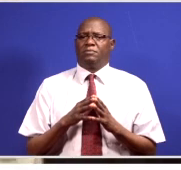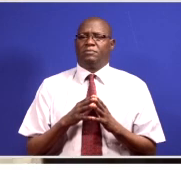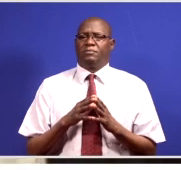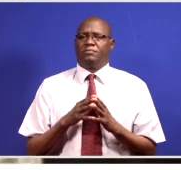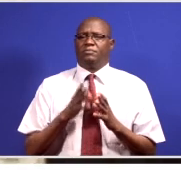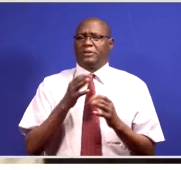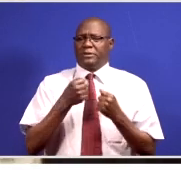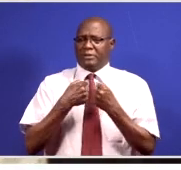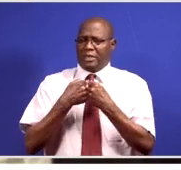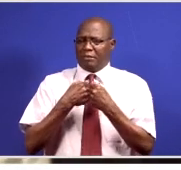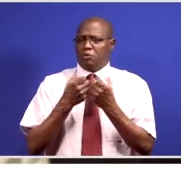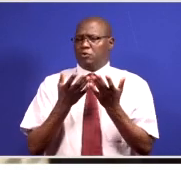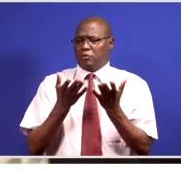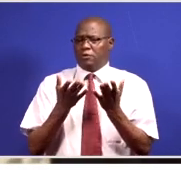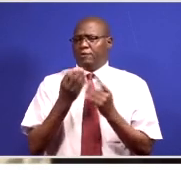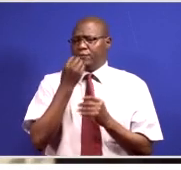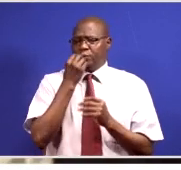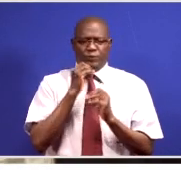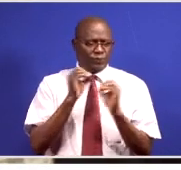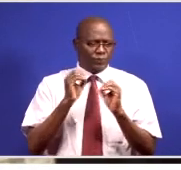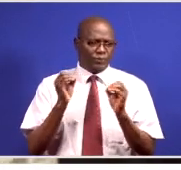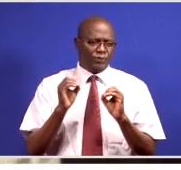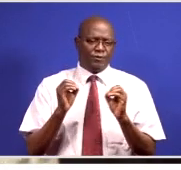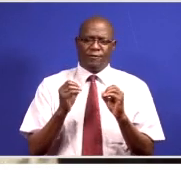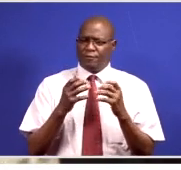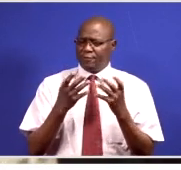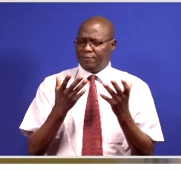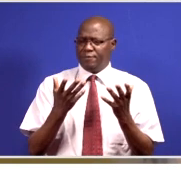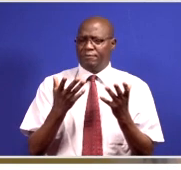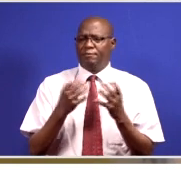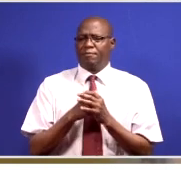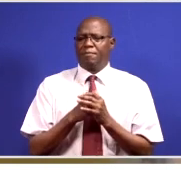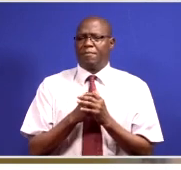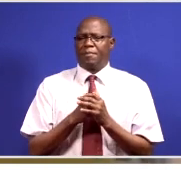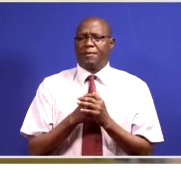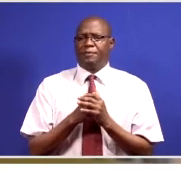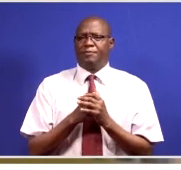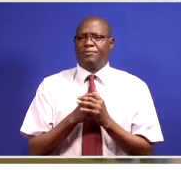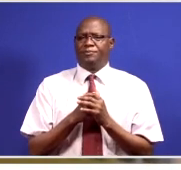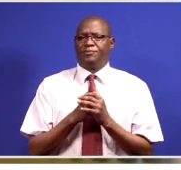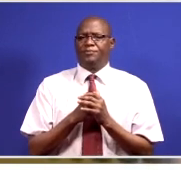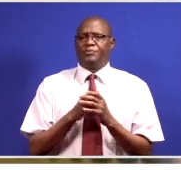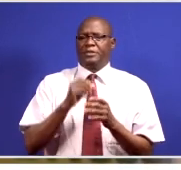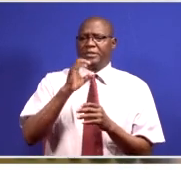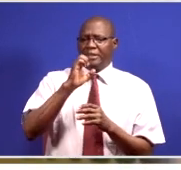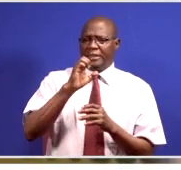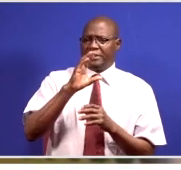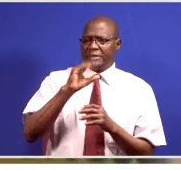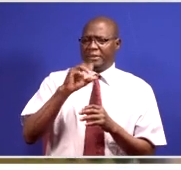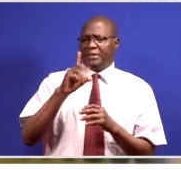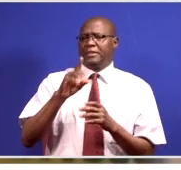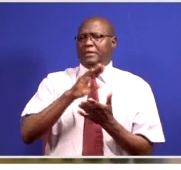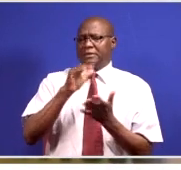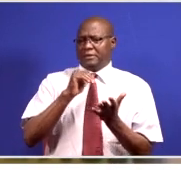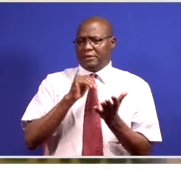Changamoto. Kukula huna tena unatakana utoe pesa upeleke. Sasa hiyo pesa itapata wapi? One such school with an ECD center is Petangua